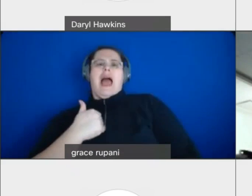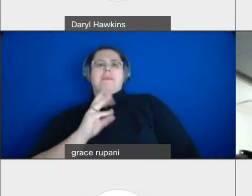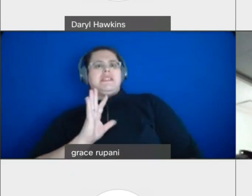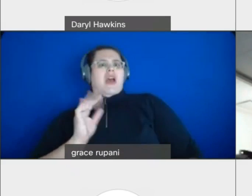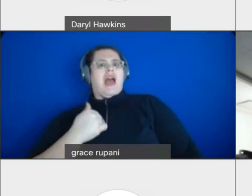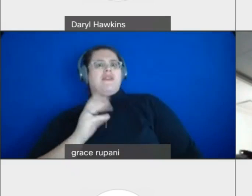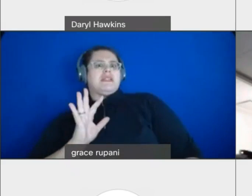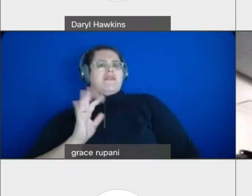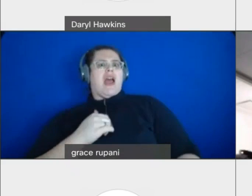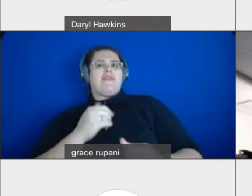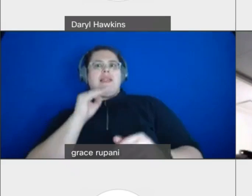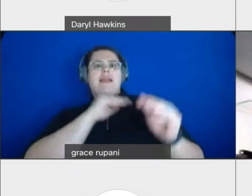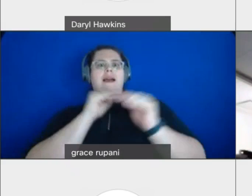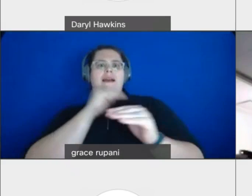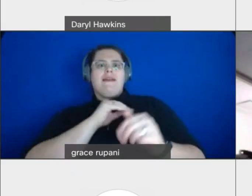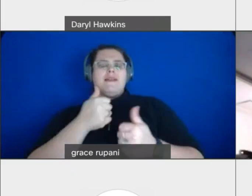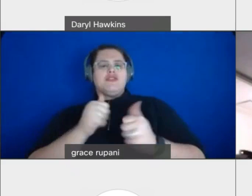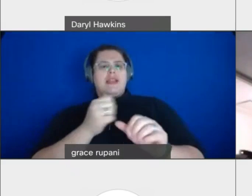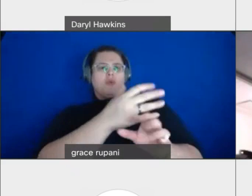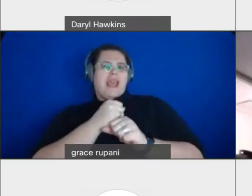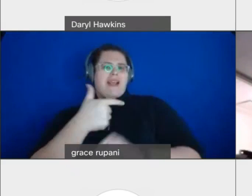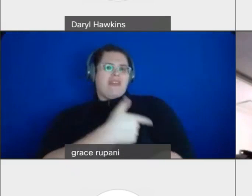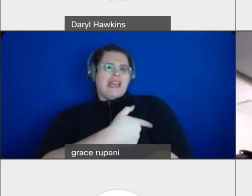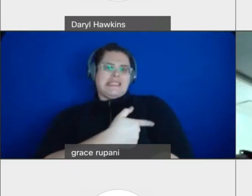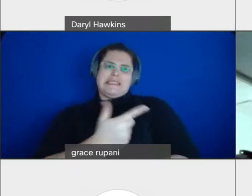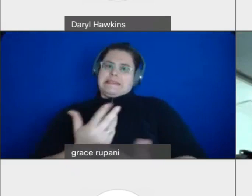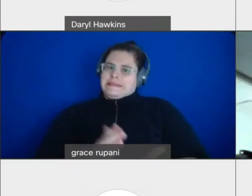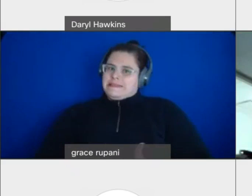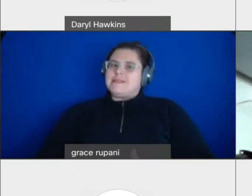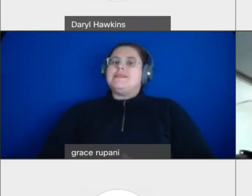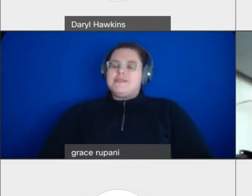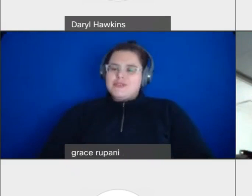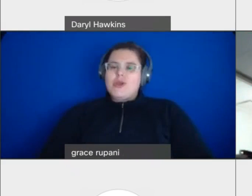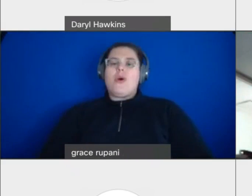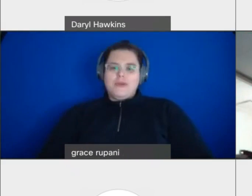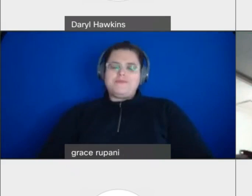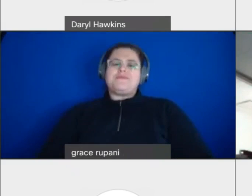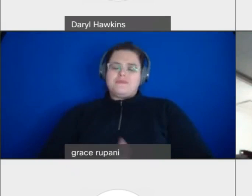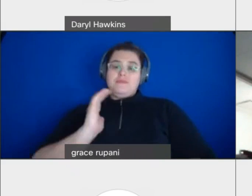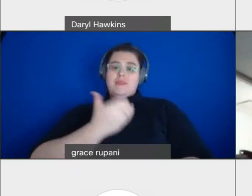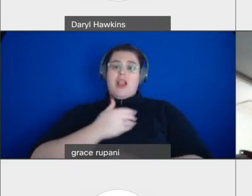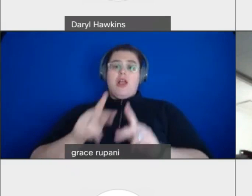our folks supported to be in the front of the line as much as they can be.